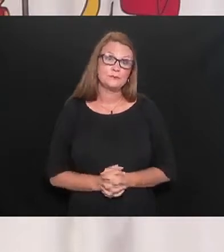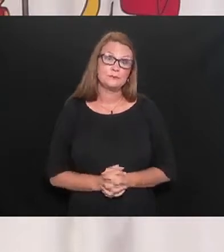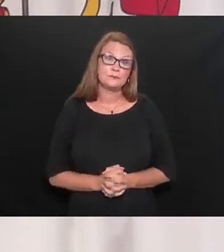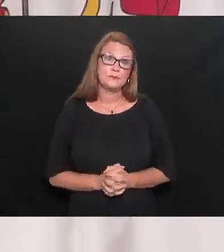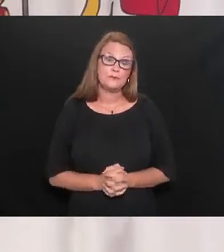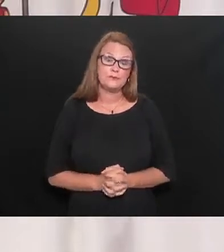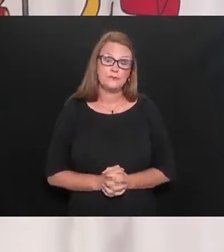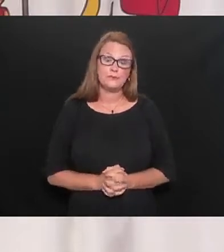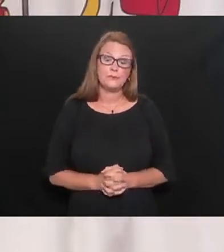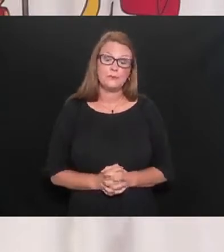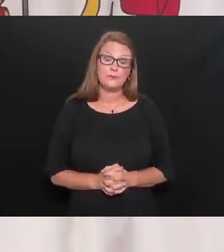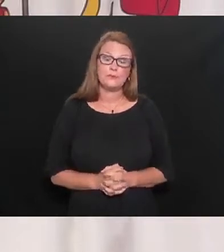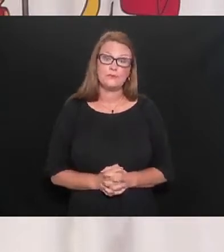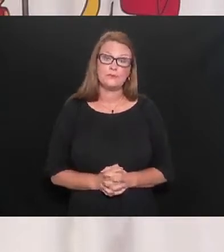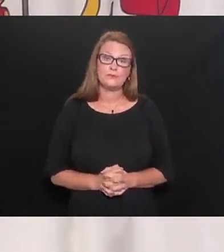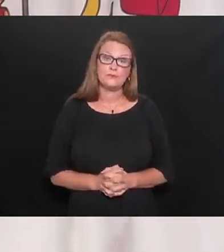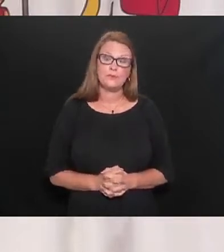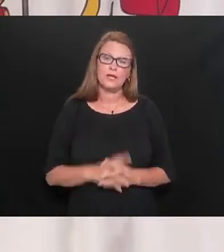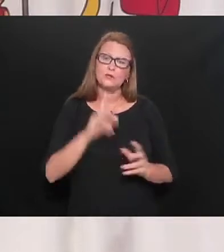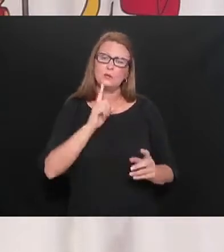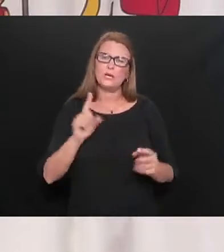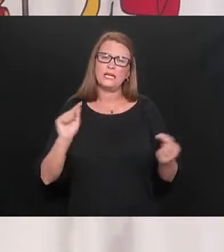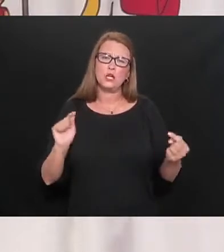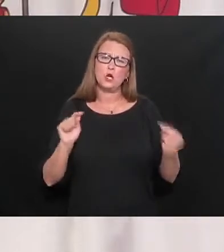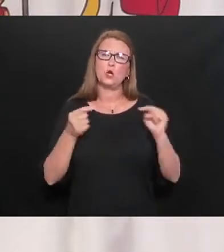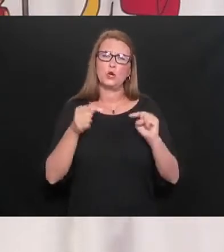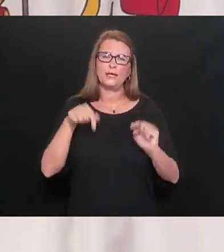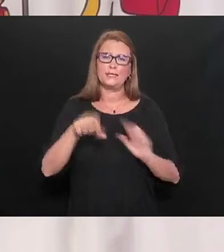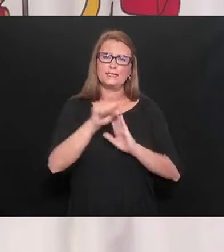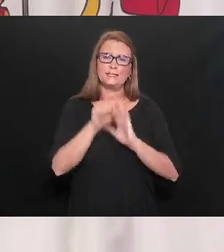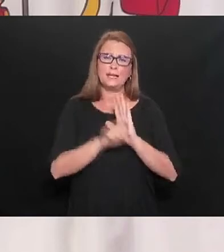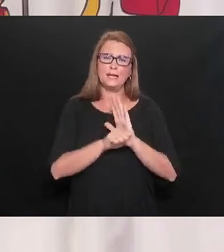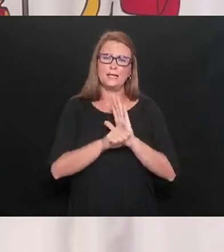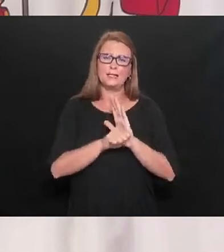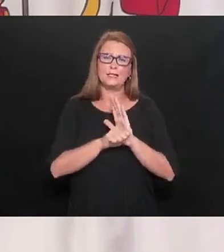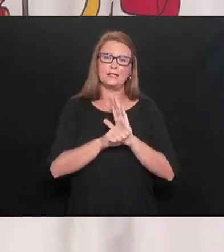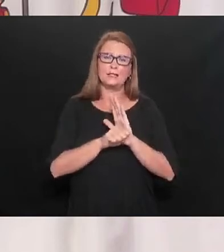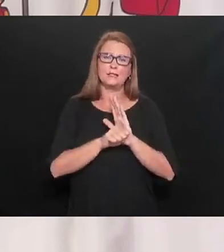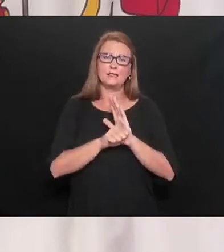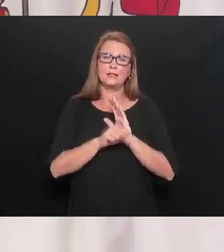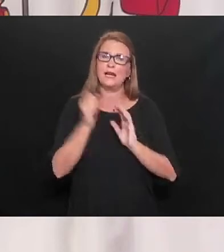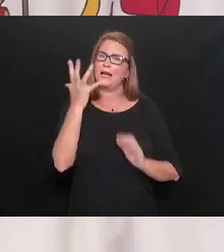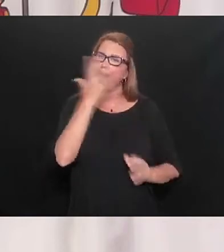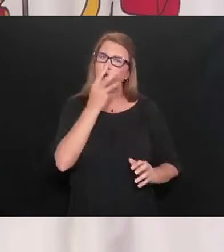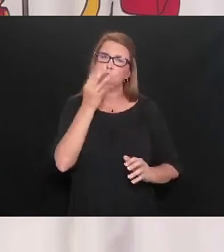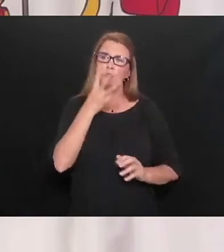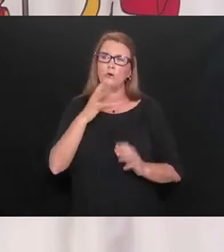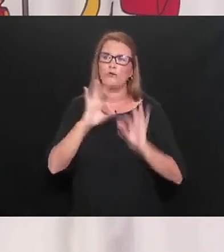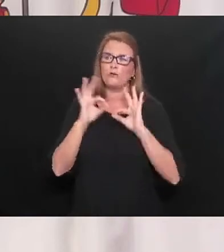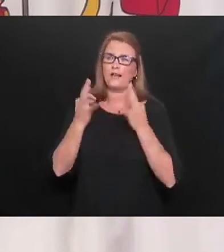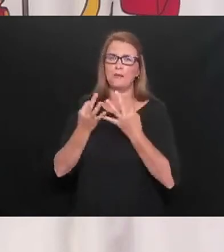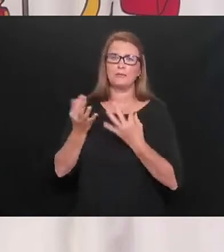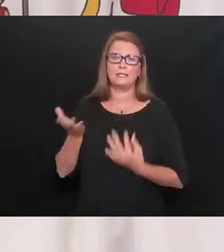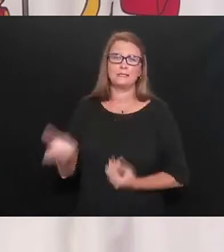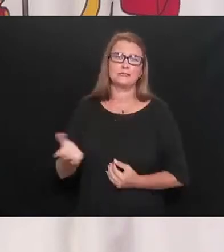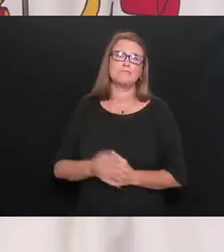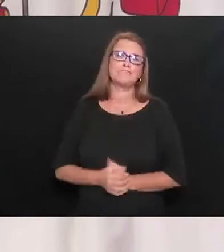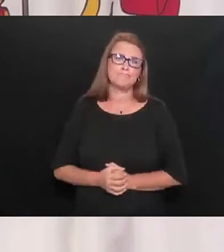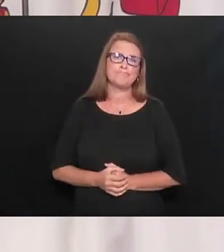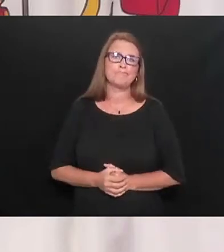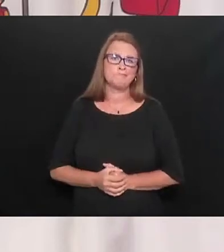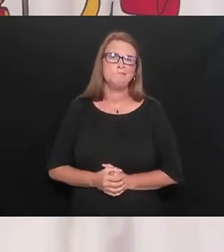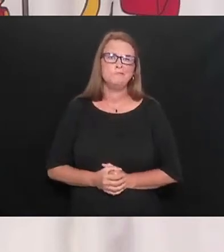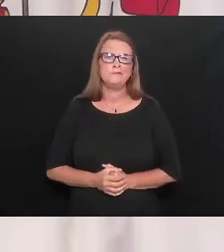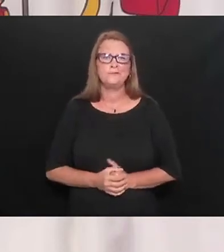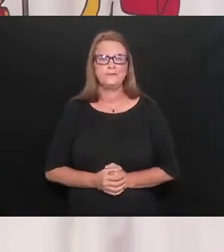it's really hurt us in this state. And it's surely really hurt these beautiful families. The